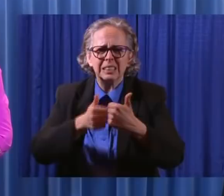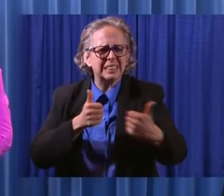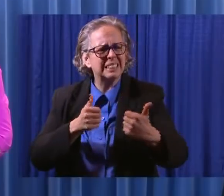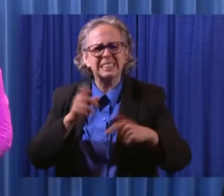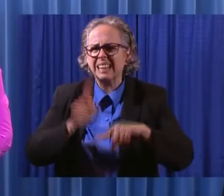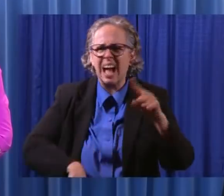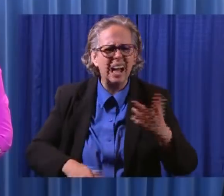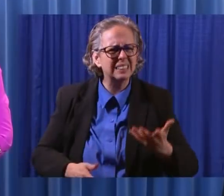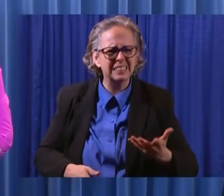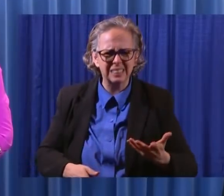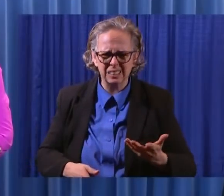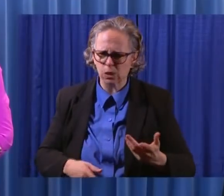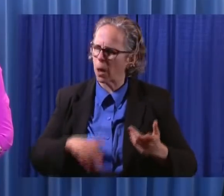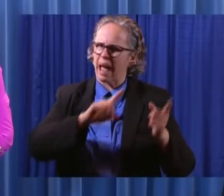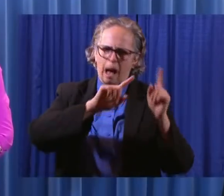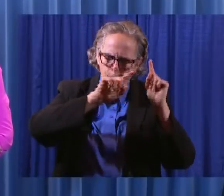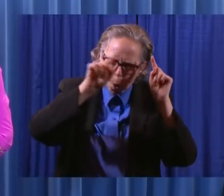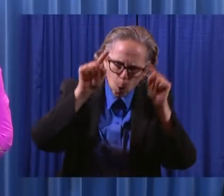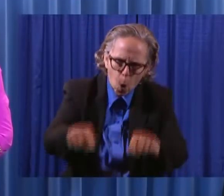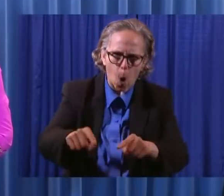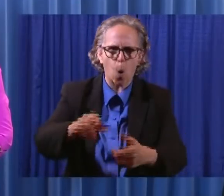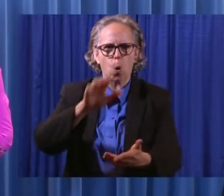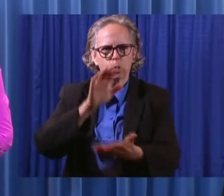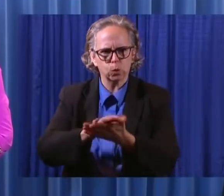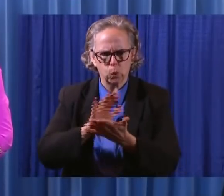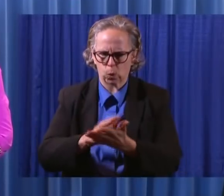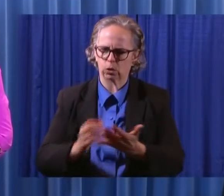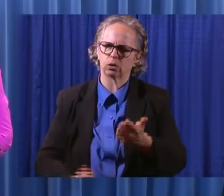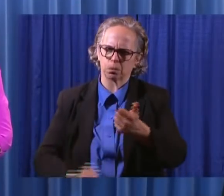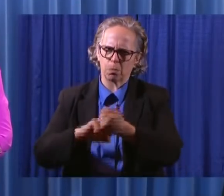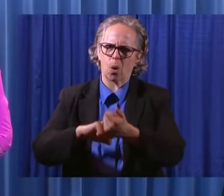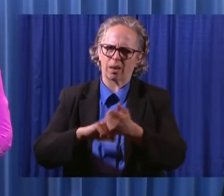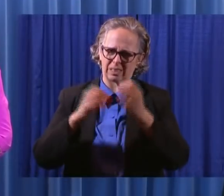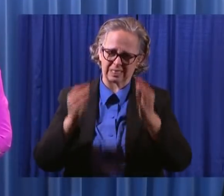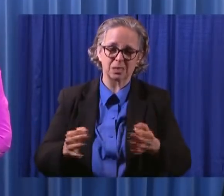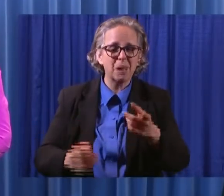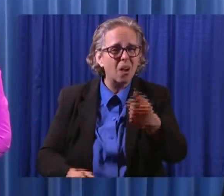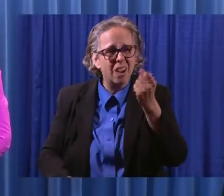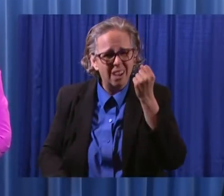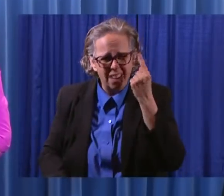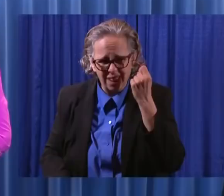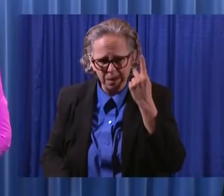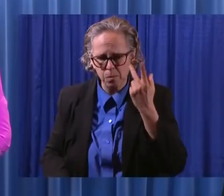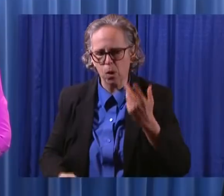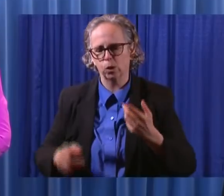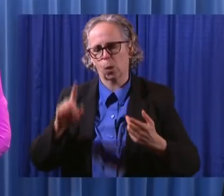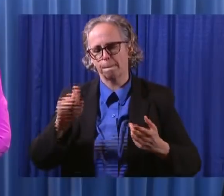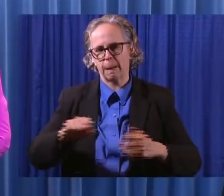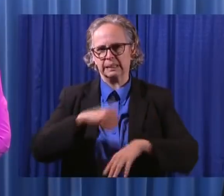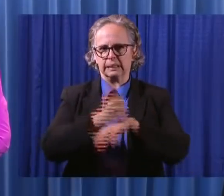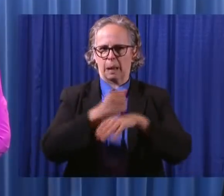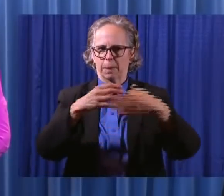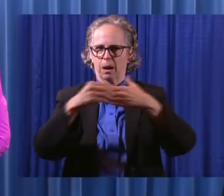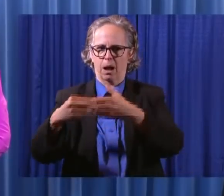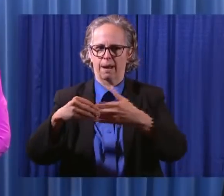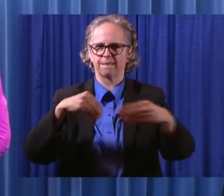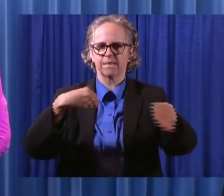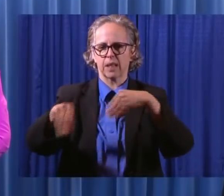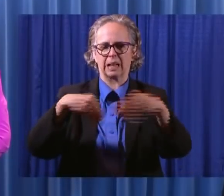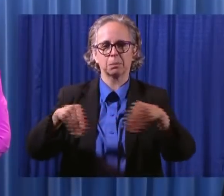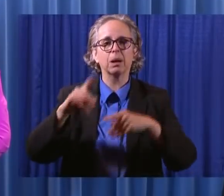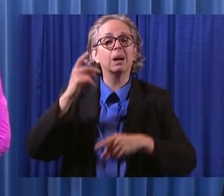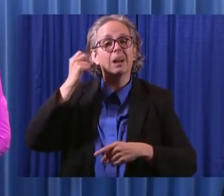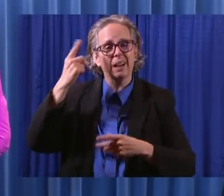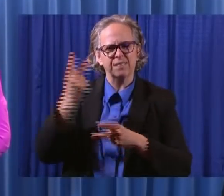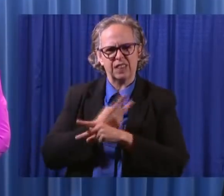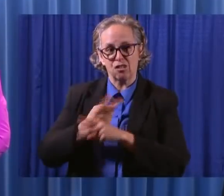right thing to do, but schools are going to need to be flexible because we do not know what the future brings. No one knows